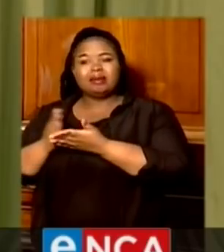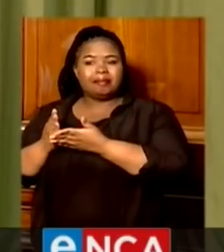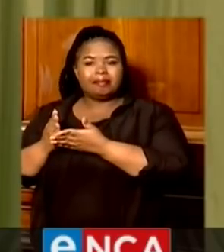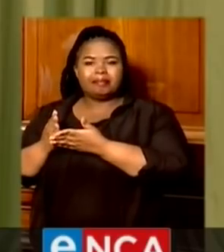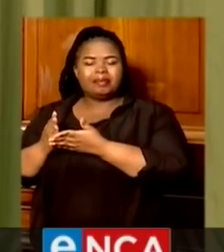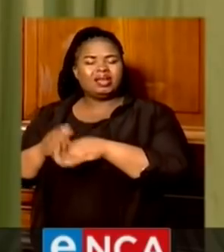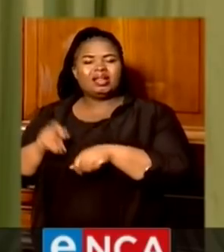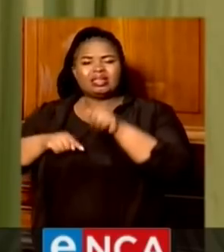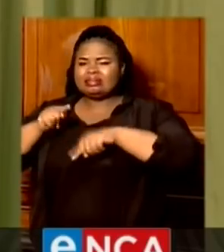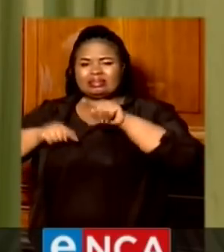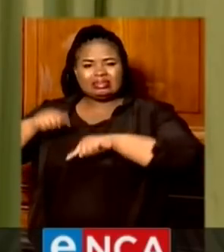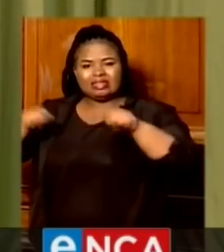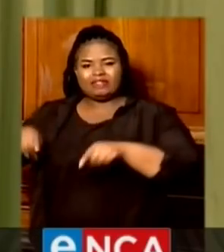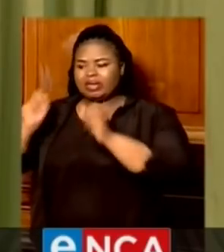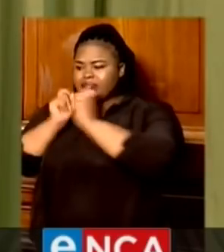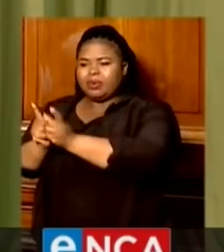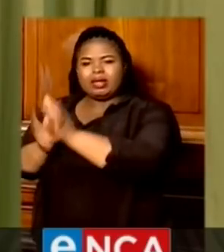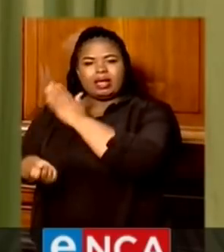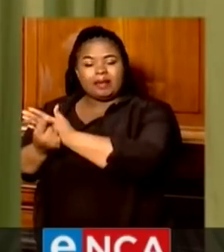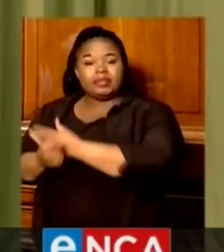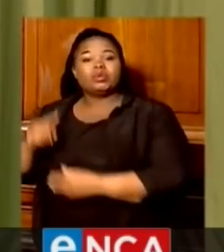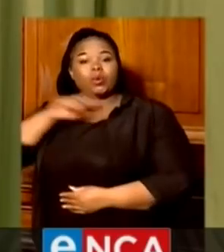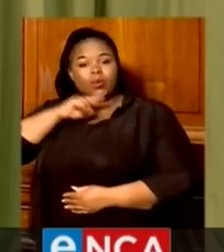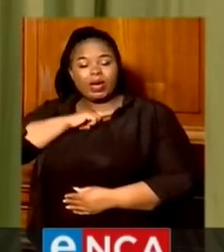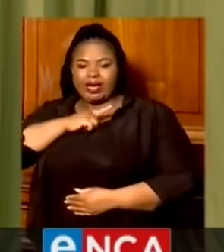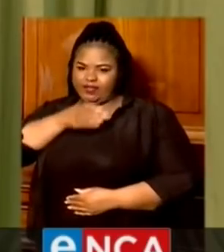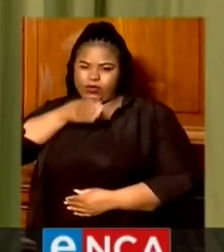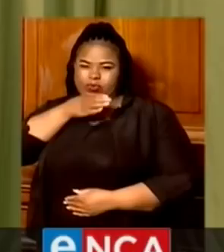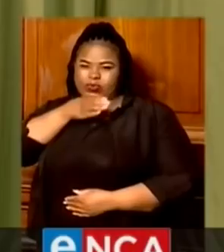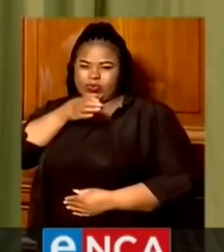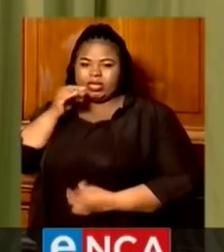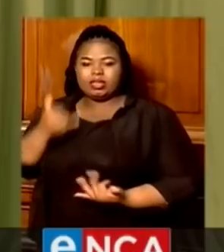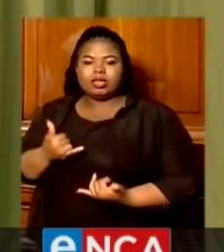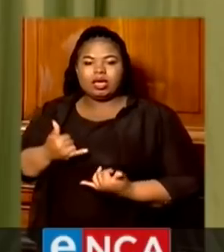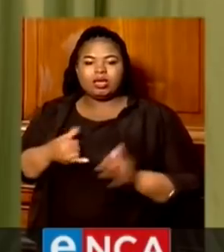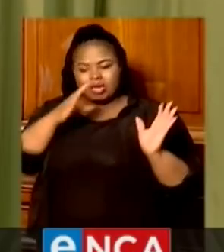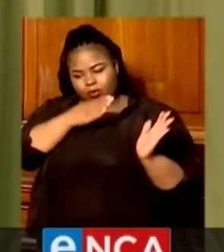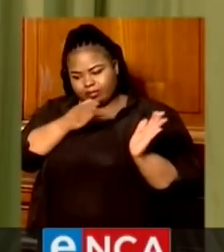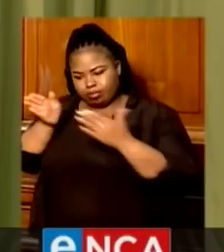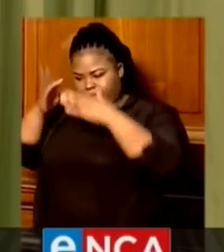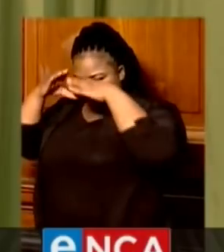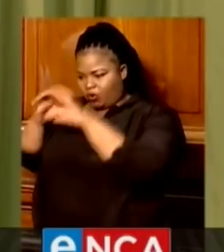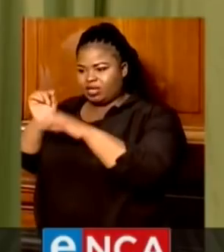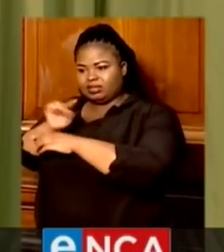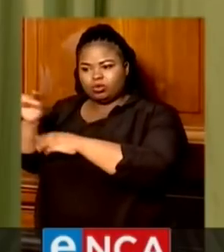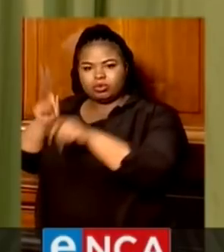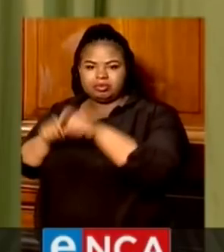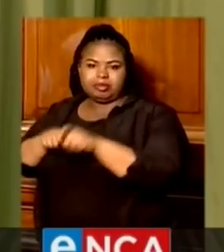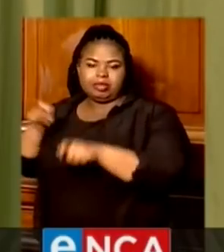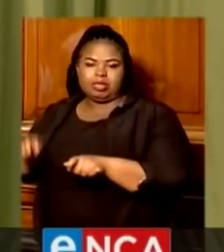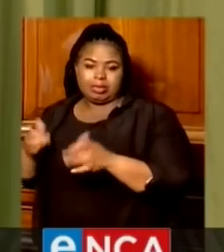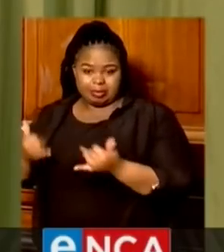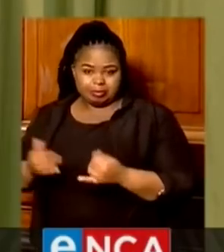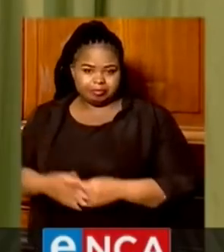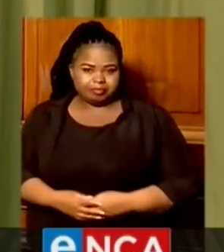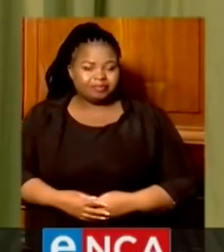penetrating wound injury, which ultimately results in a lot of attention that is needed at that point.